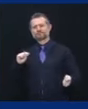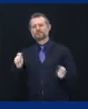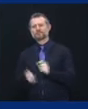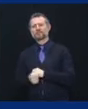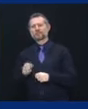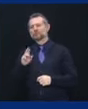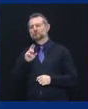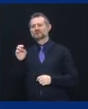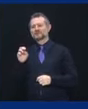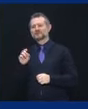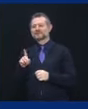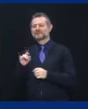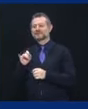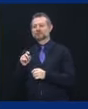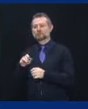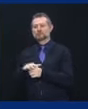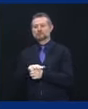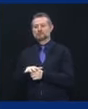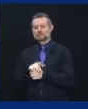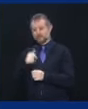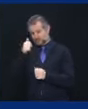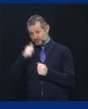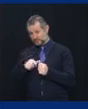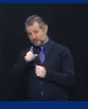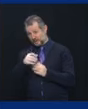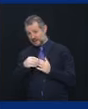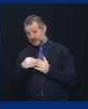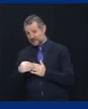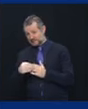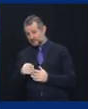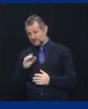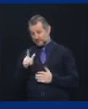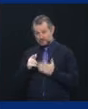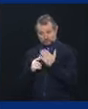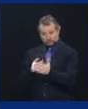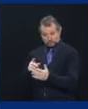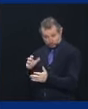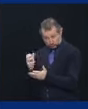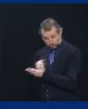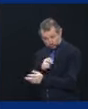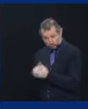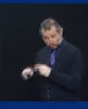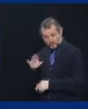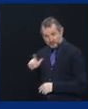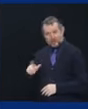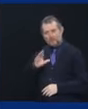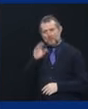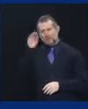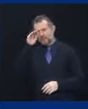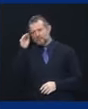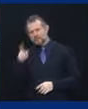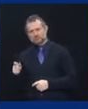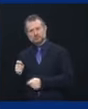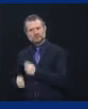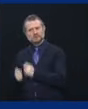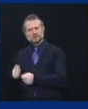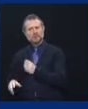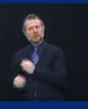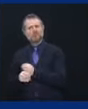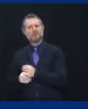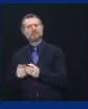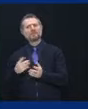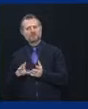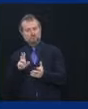ago. Have you had a chance to look at this at all, and do you have any thoughts on the changes that they're making to your signature